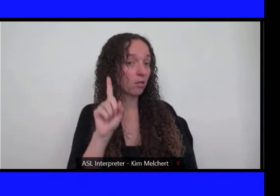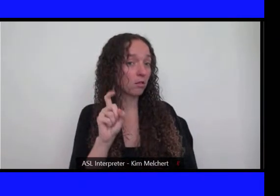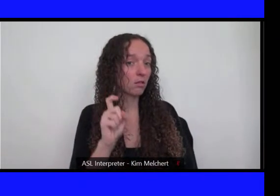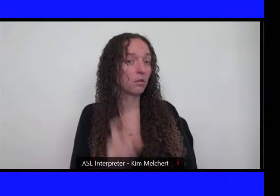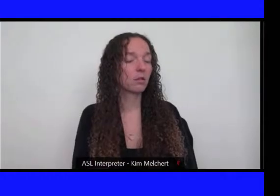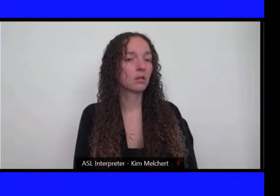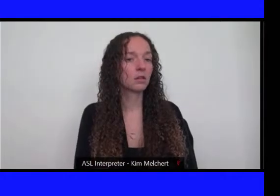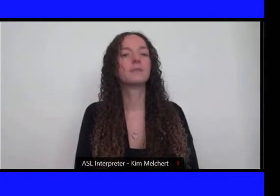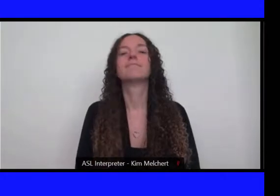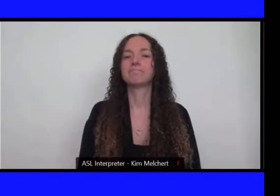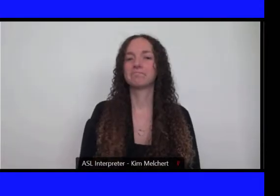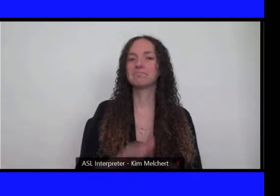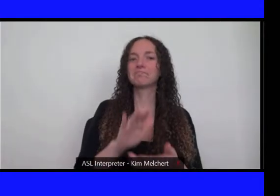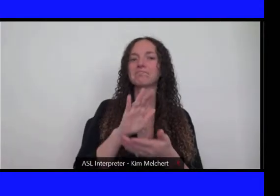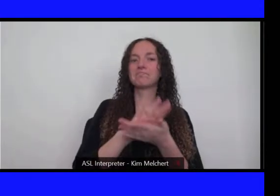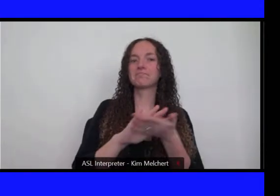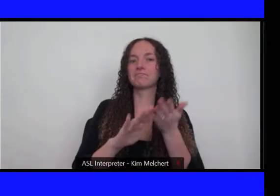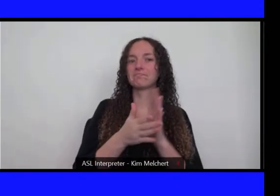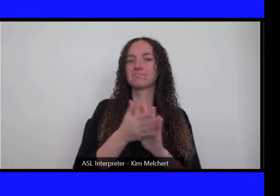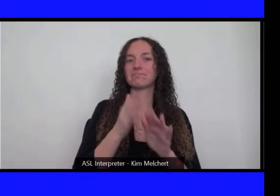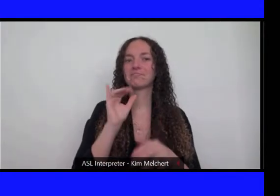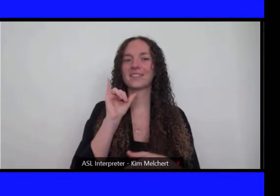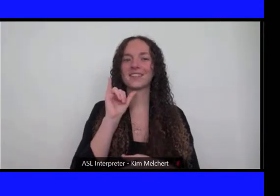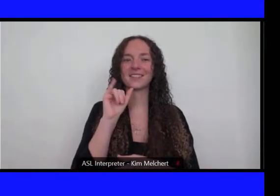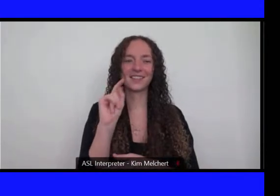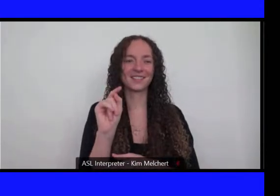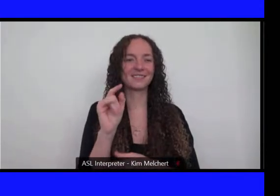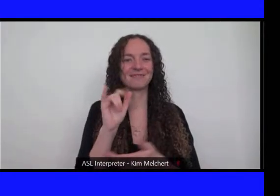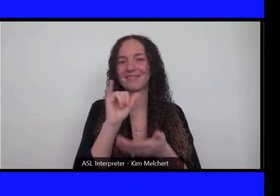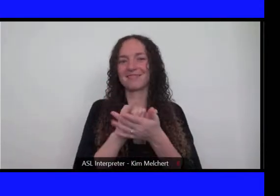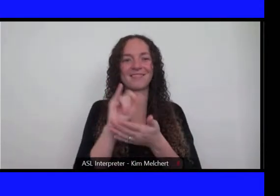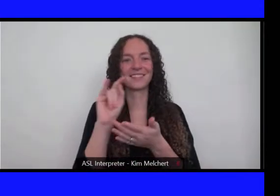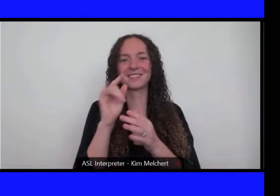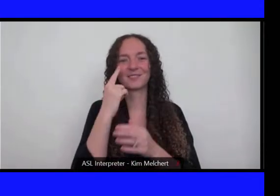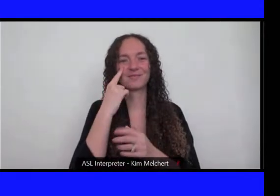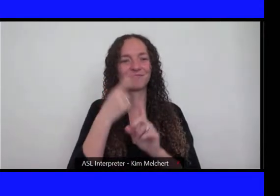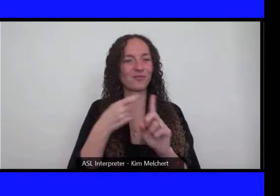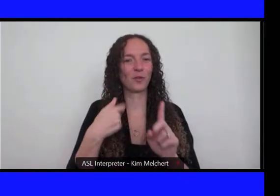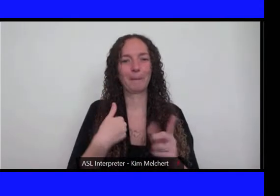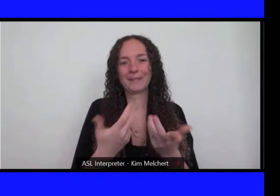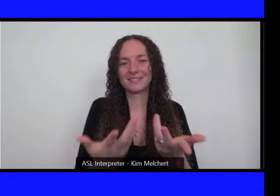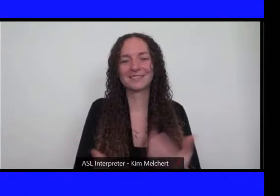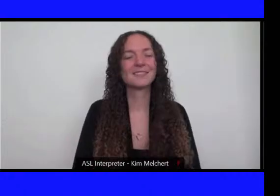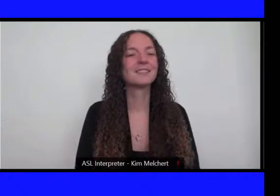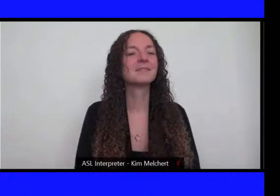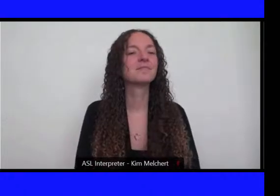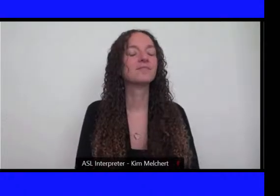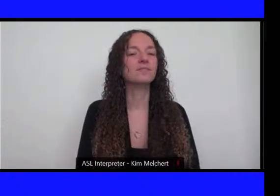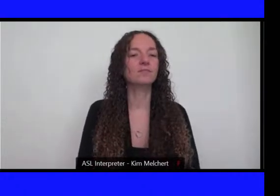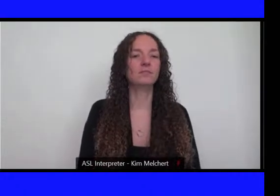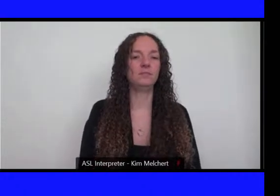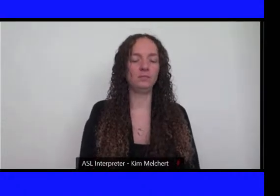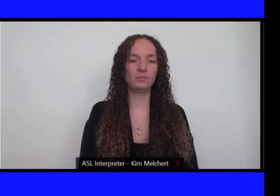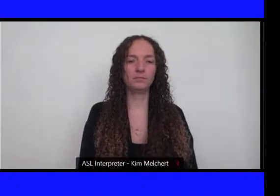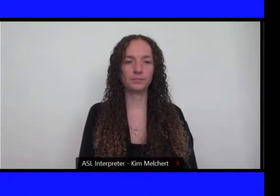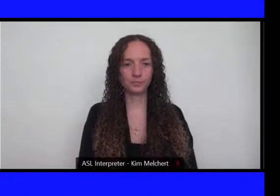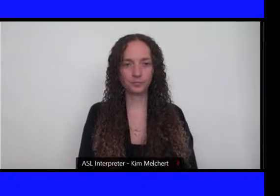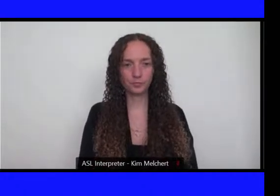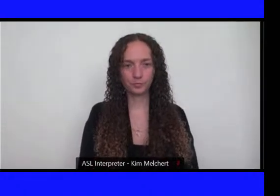I think this meeting will give you 30 minutes back to your very busy schedule. So